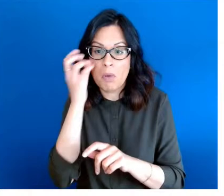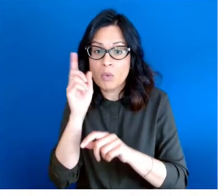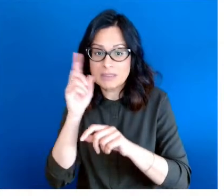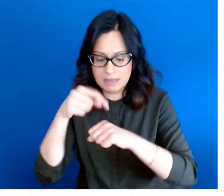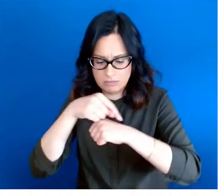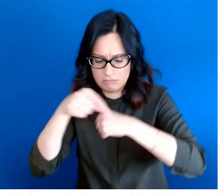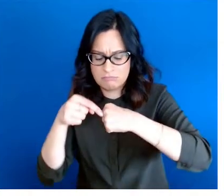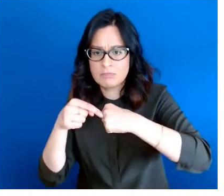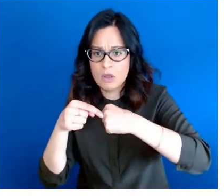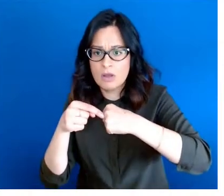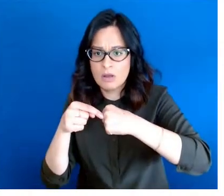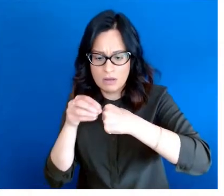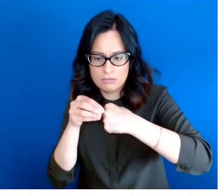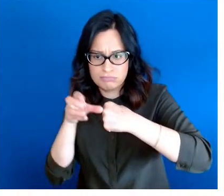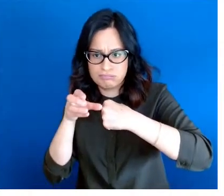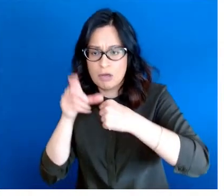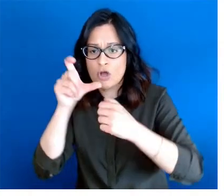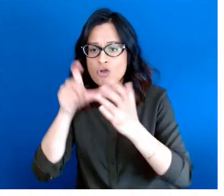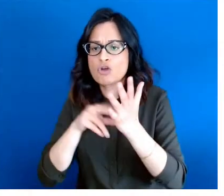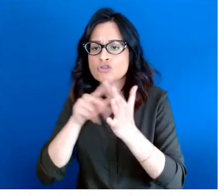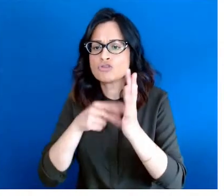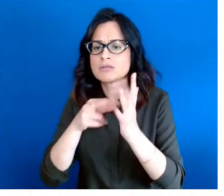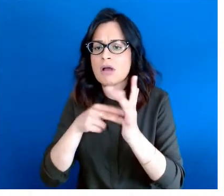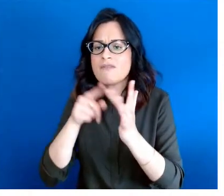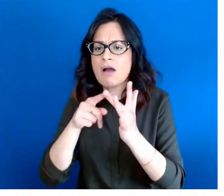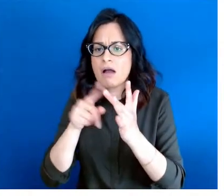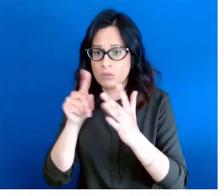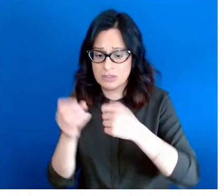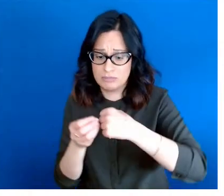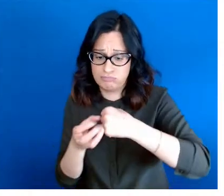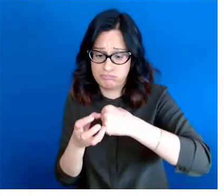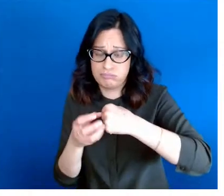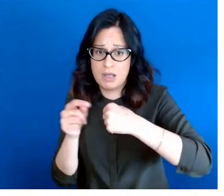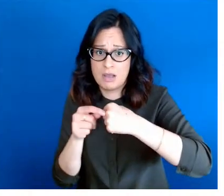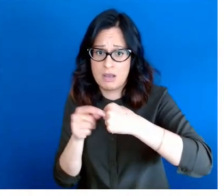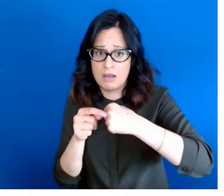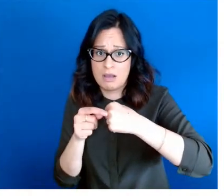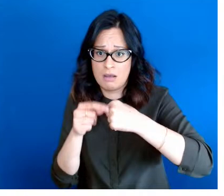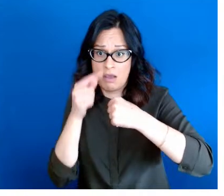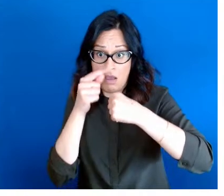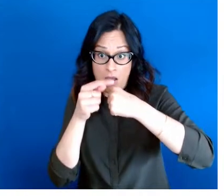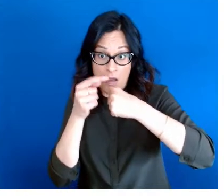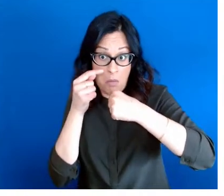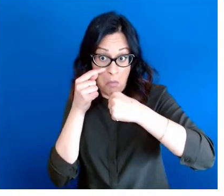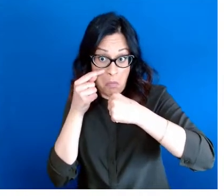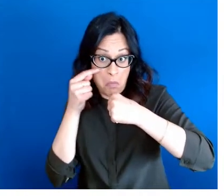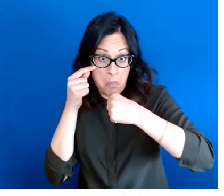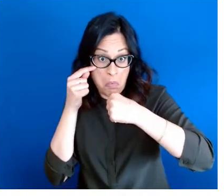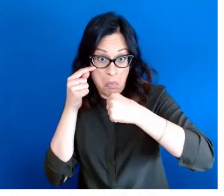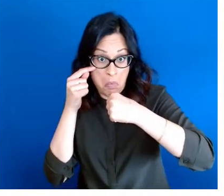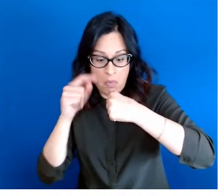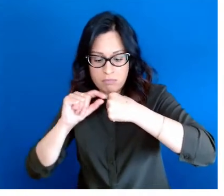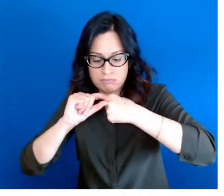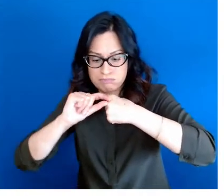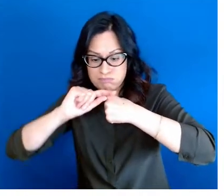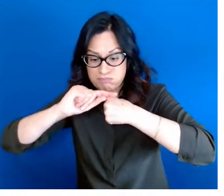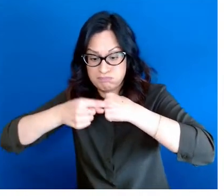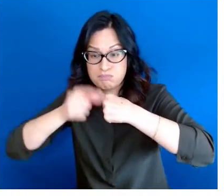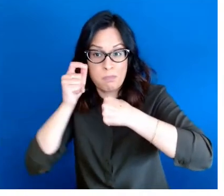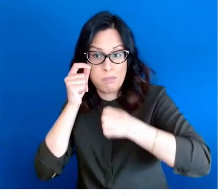the conjunctiva, which can be really visible and bulge forward. Sometimes